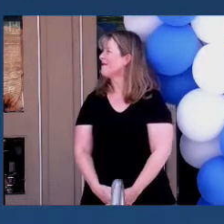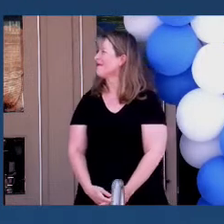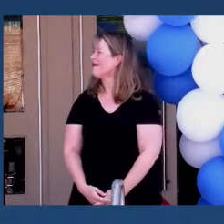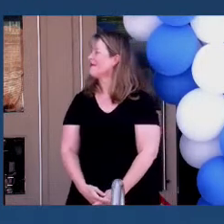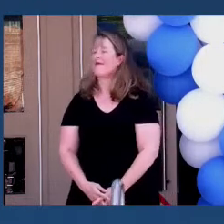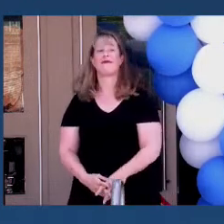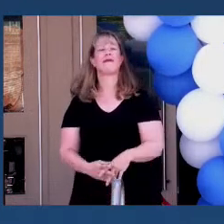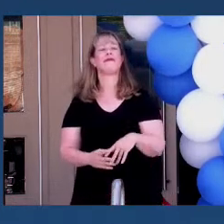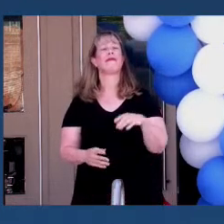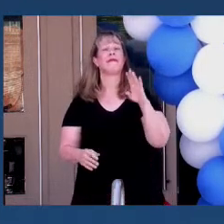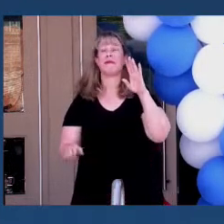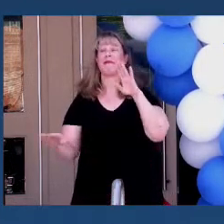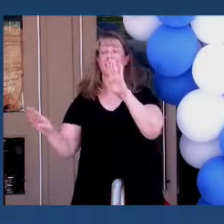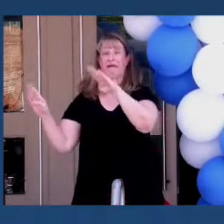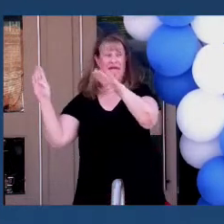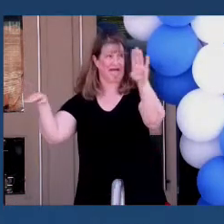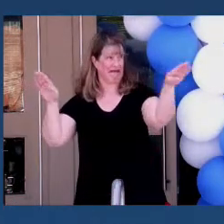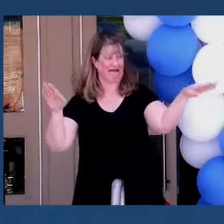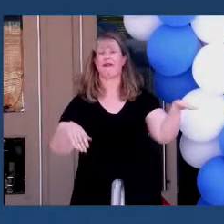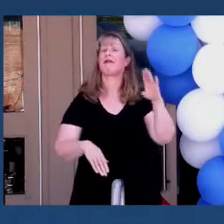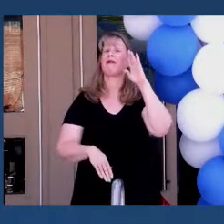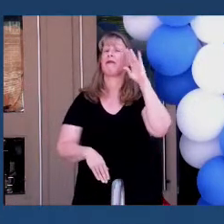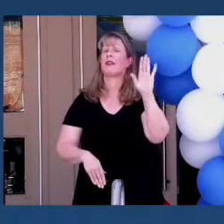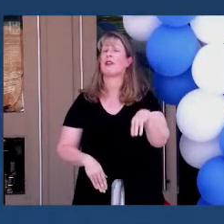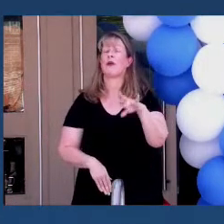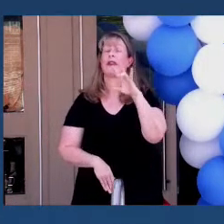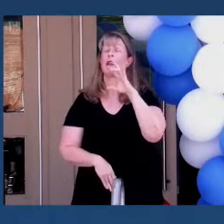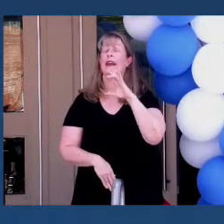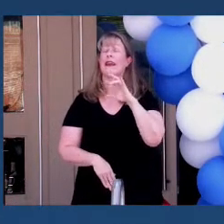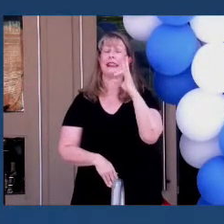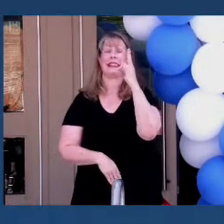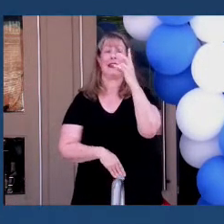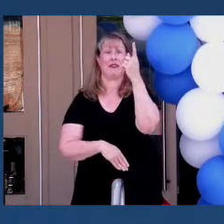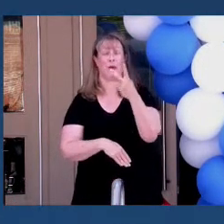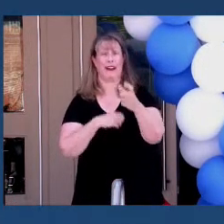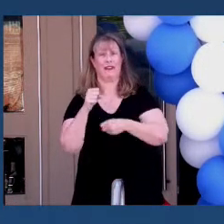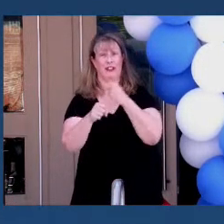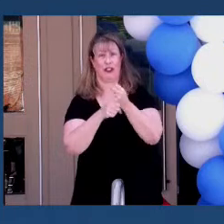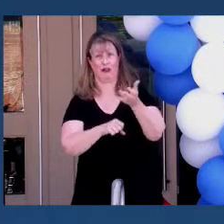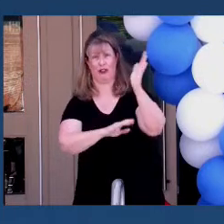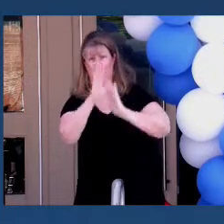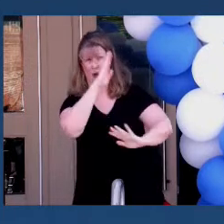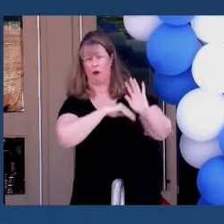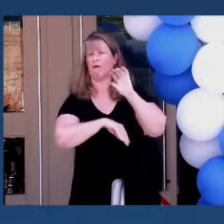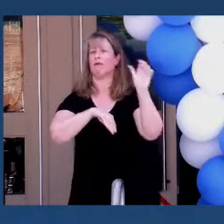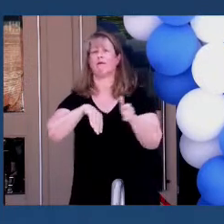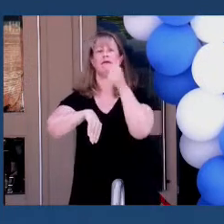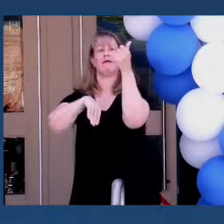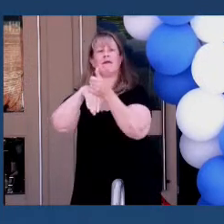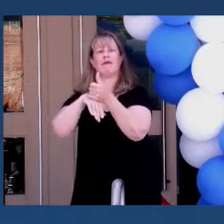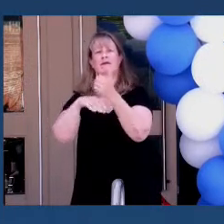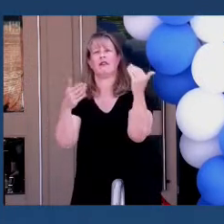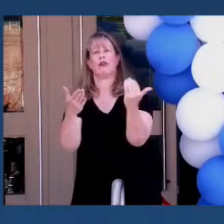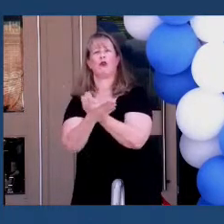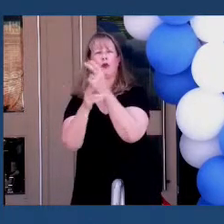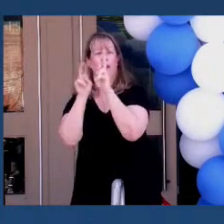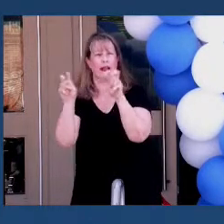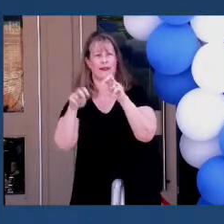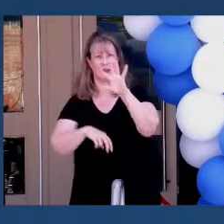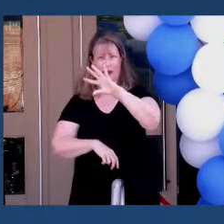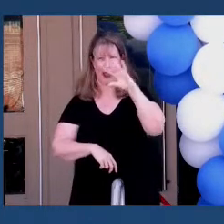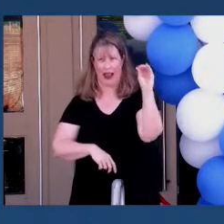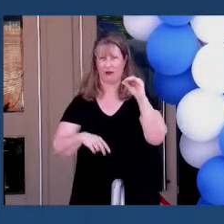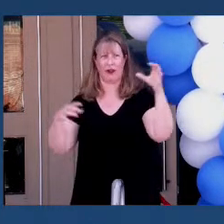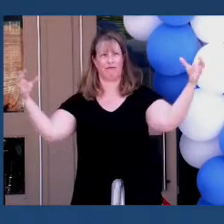Seven and a half years ago, a newly elected governor convened the Newcastle County superintendents in